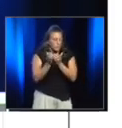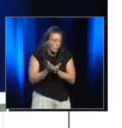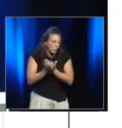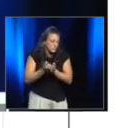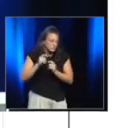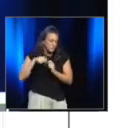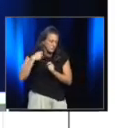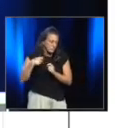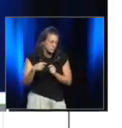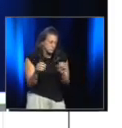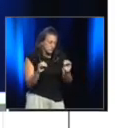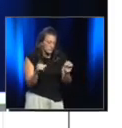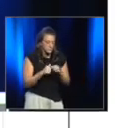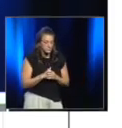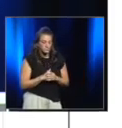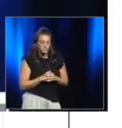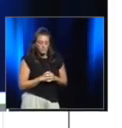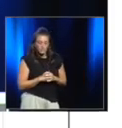do know that smaller weaners,